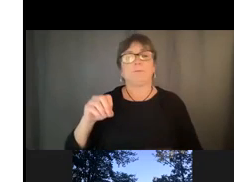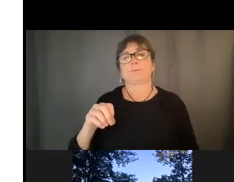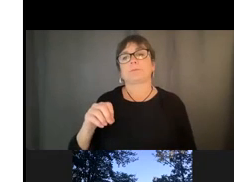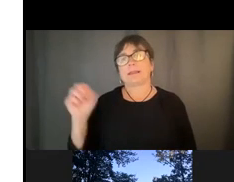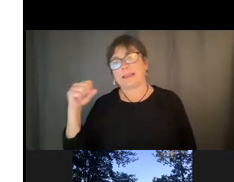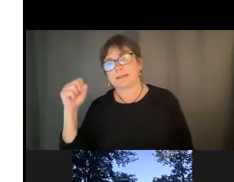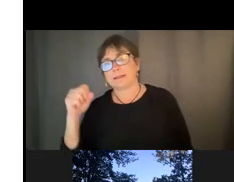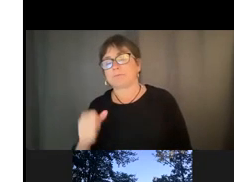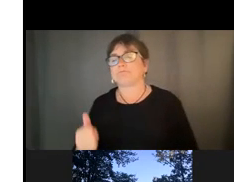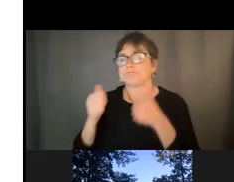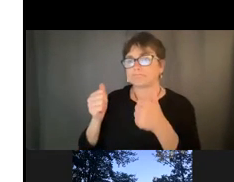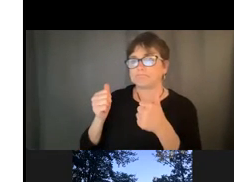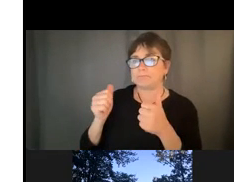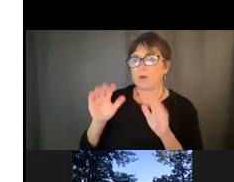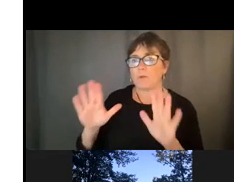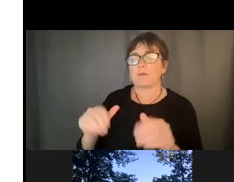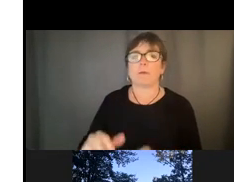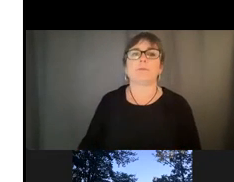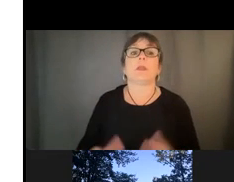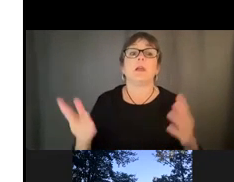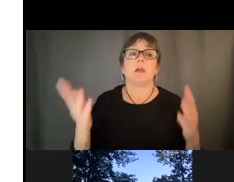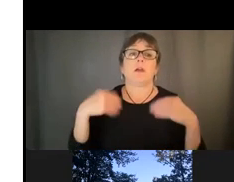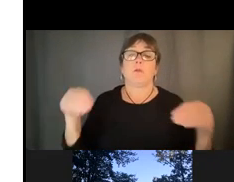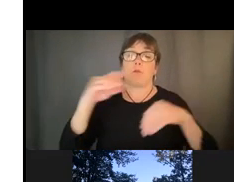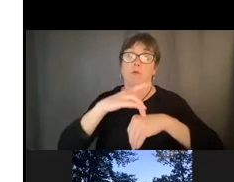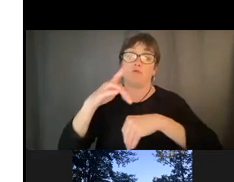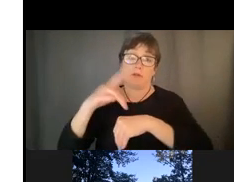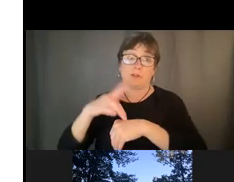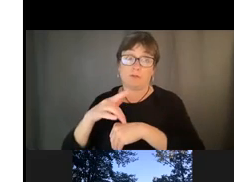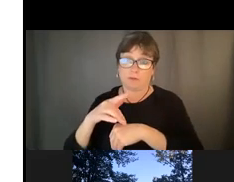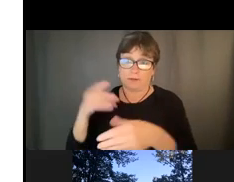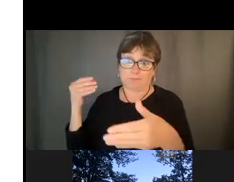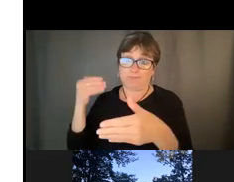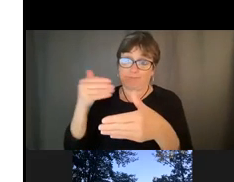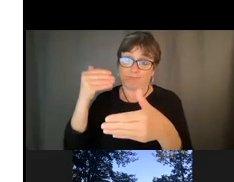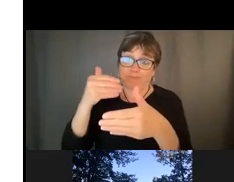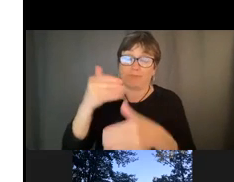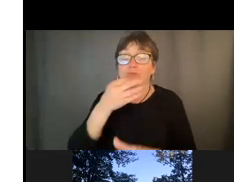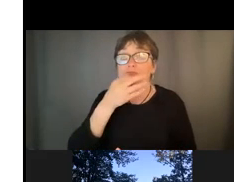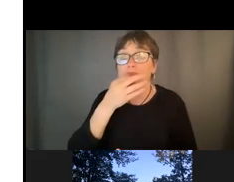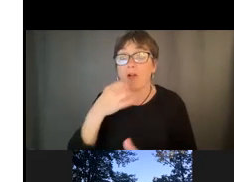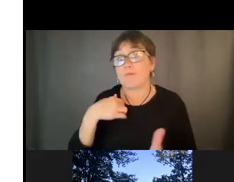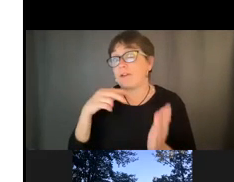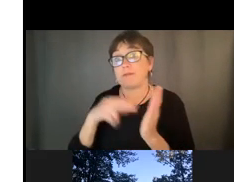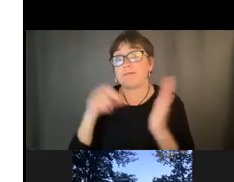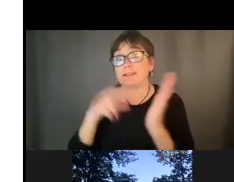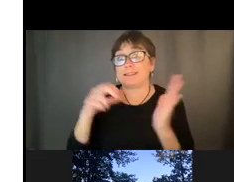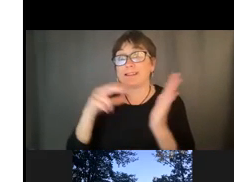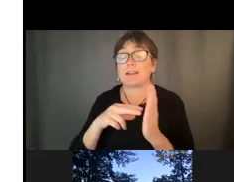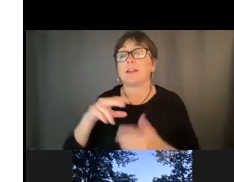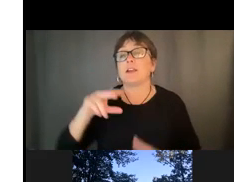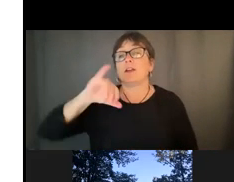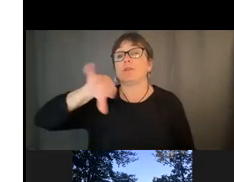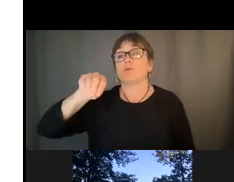Okay, so there are more resources on the way, and I'm super excited about this. And Josie did mention this at the beginning